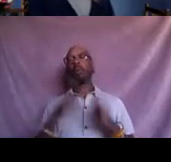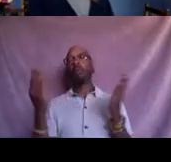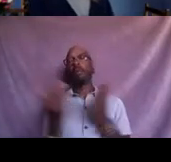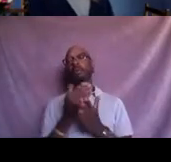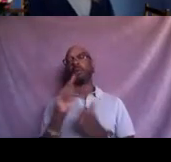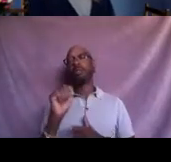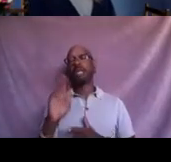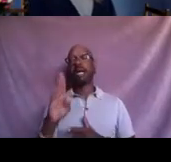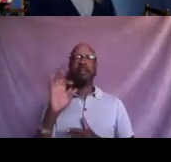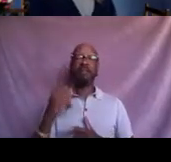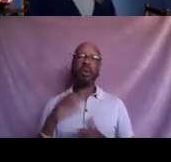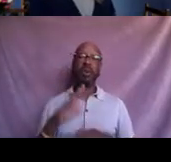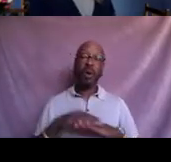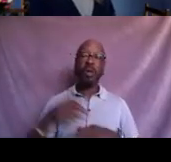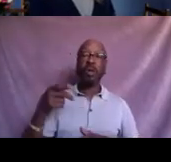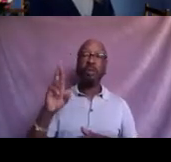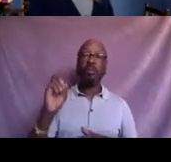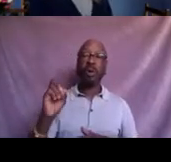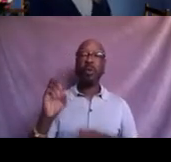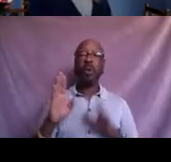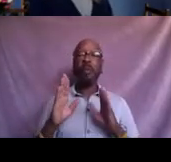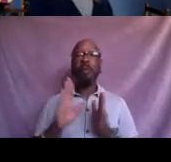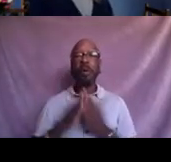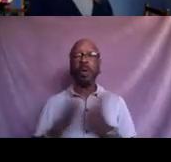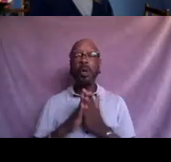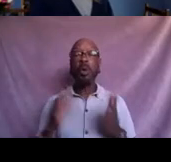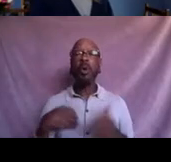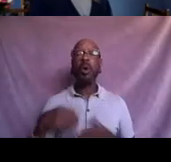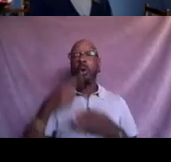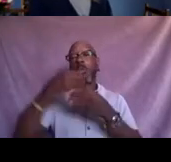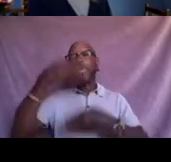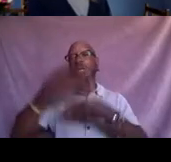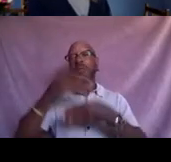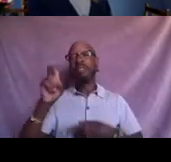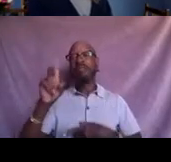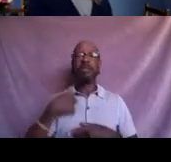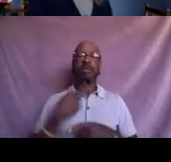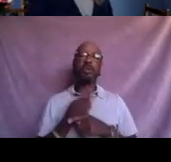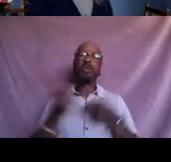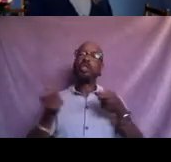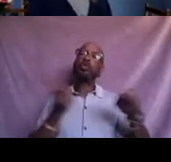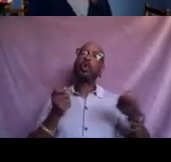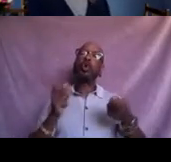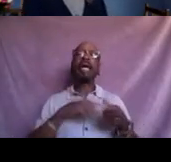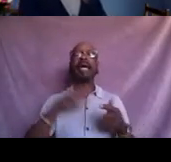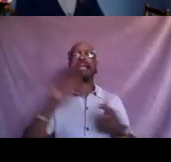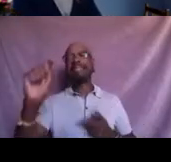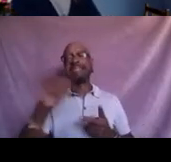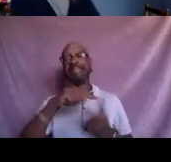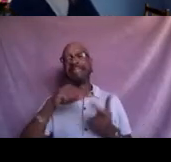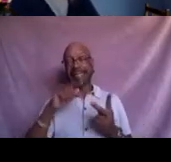on a Chromebook or a PC, like a Windows device, you use Control and then T, and that will open up a new tab.